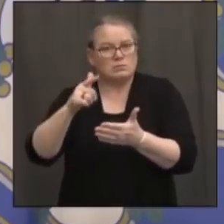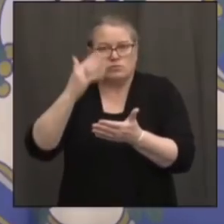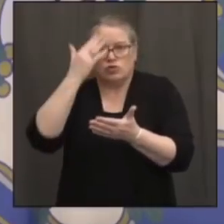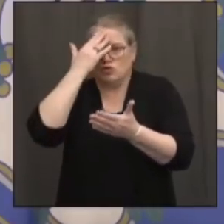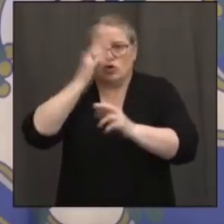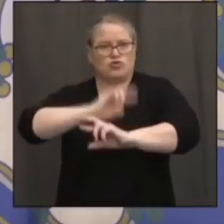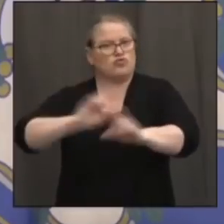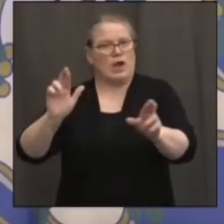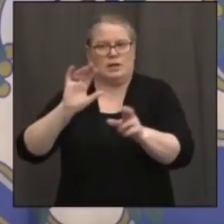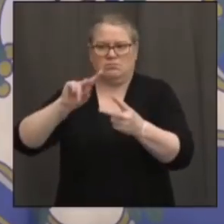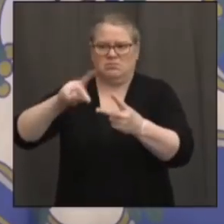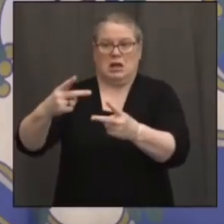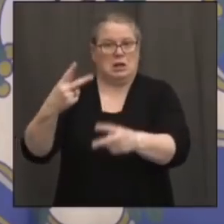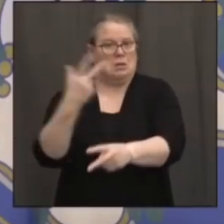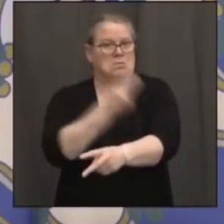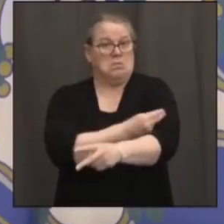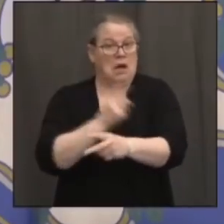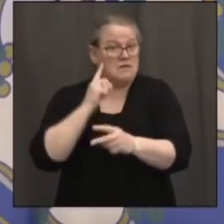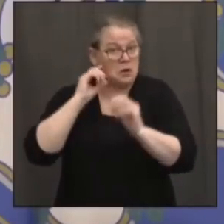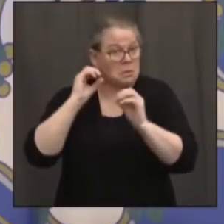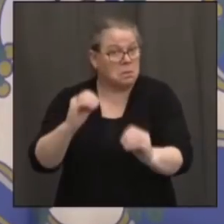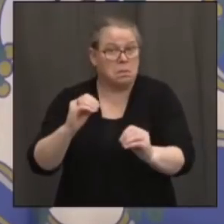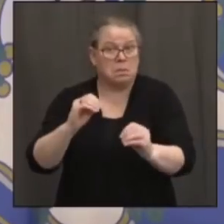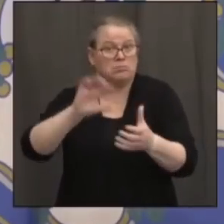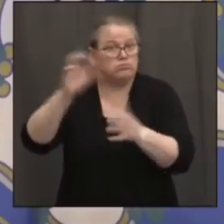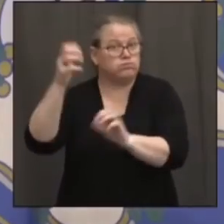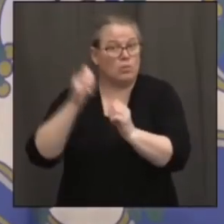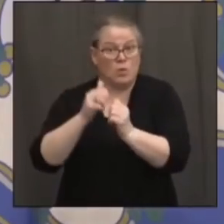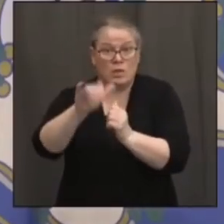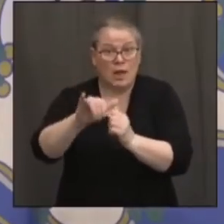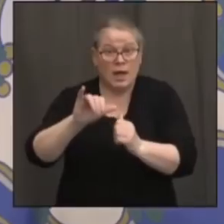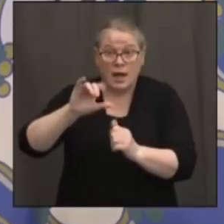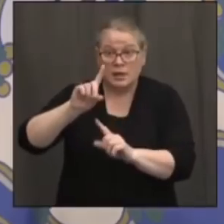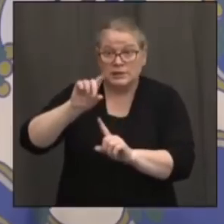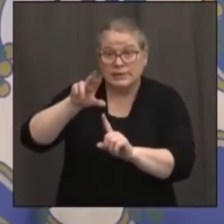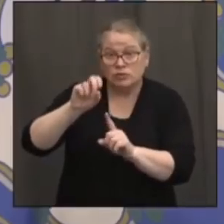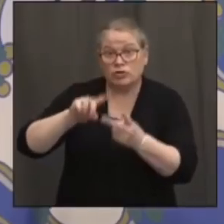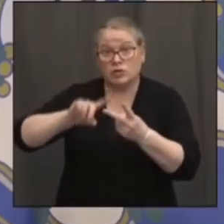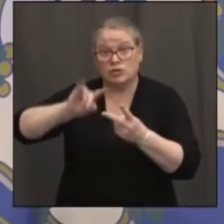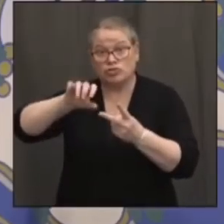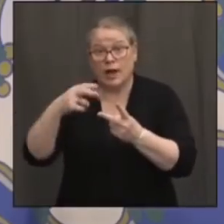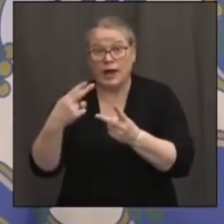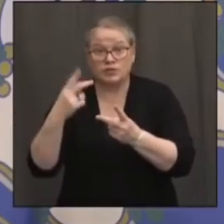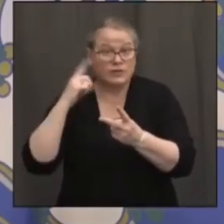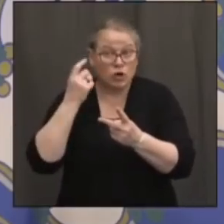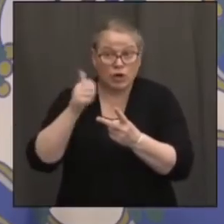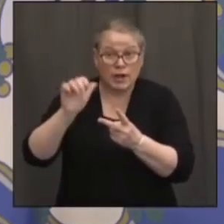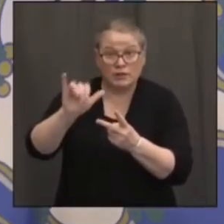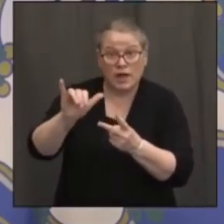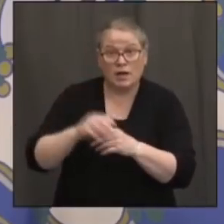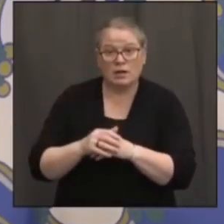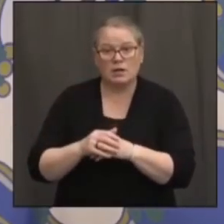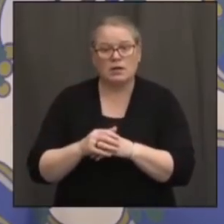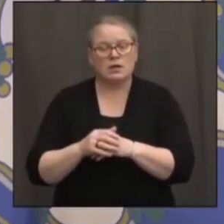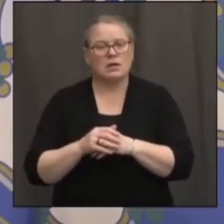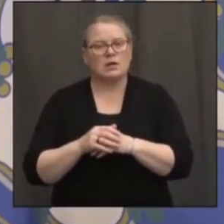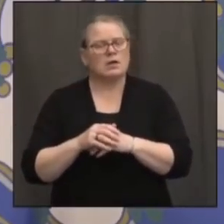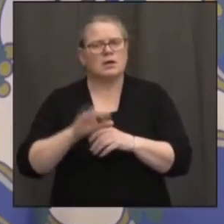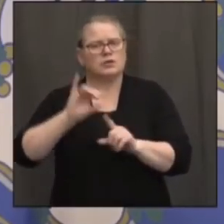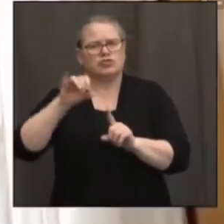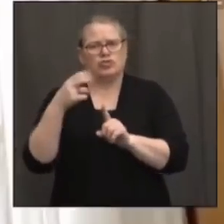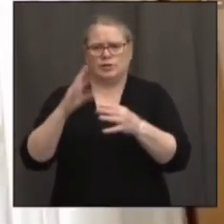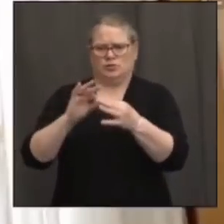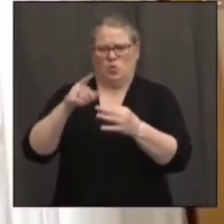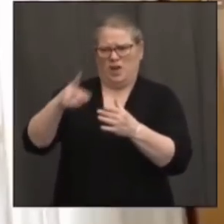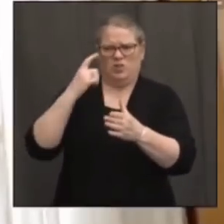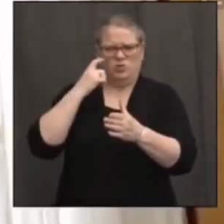I haven't heard any interruptions in that. Deirdre or Josh, have you? No, what you just described, Brian, should not be happening. So if someone's